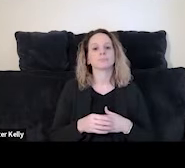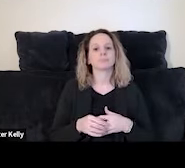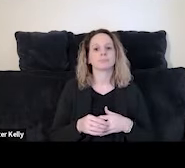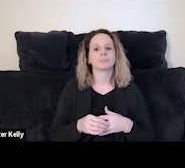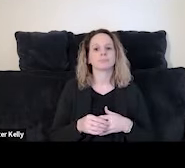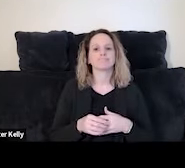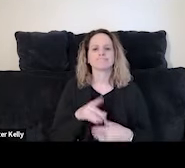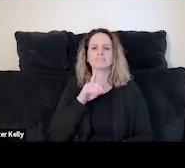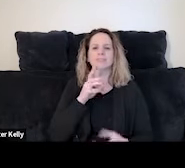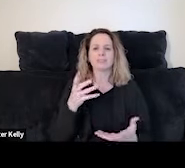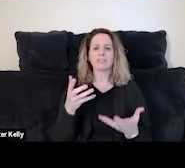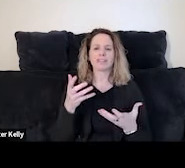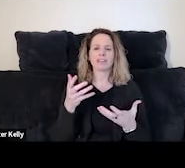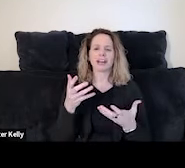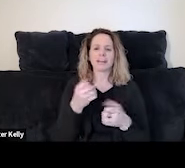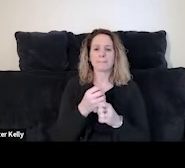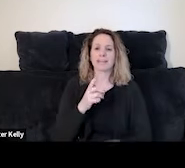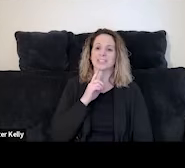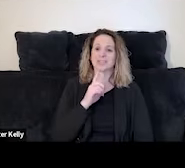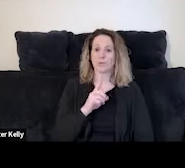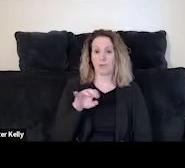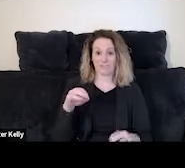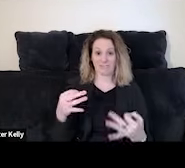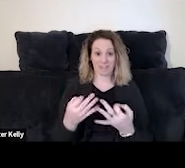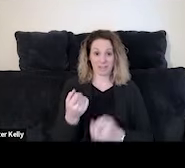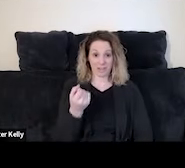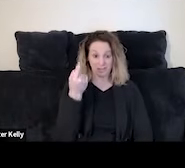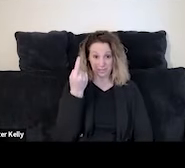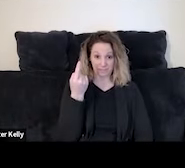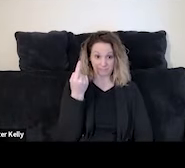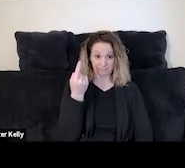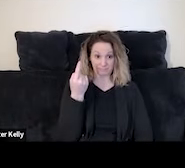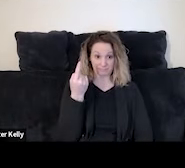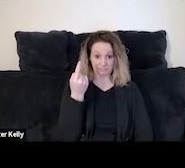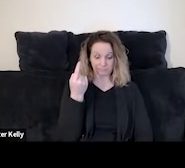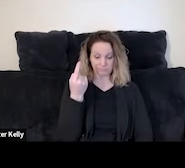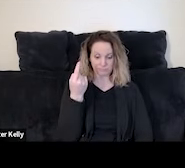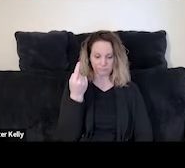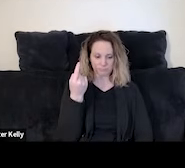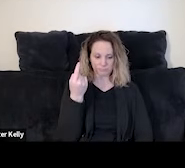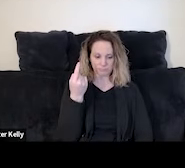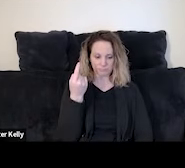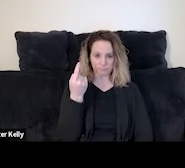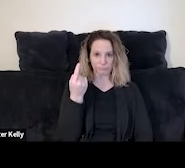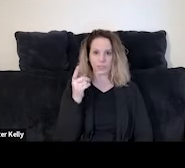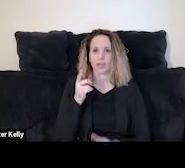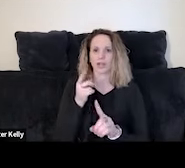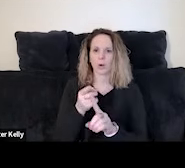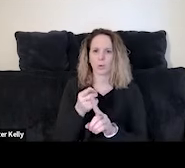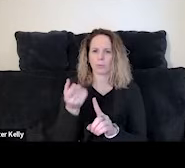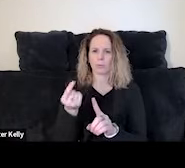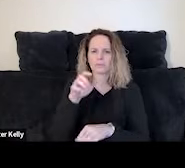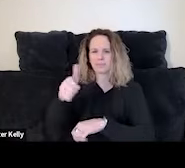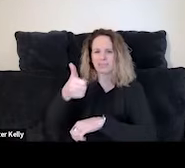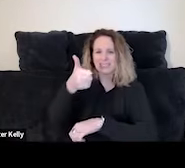What we really want to make sure is that families understand that our goal is to establish